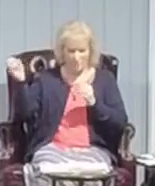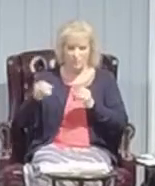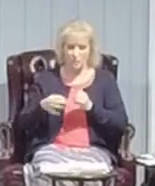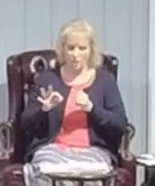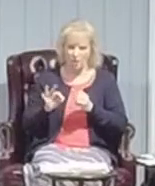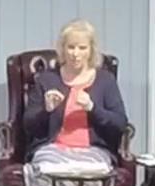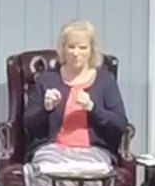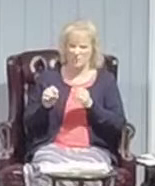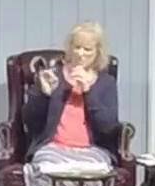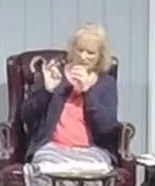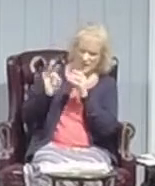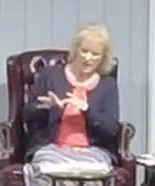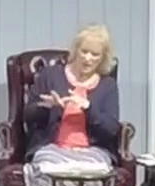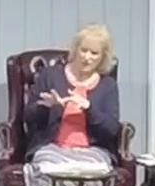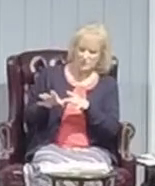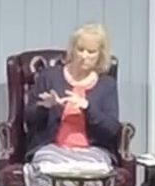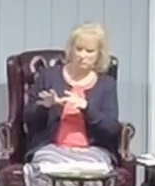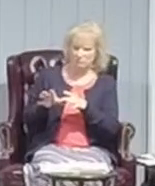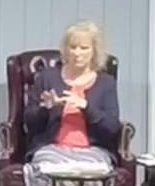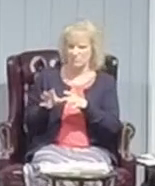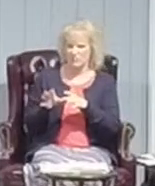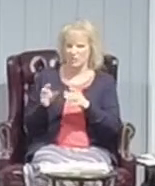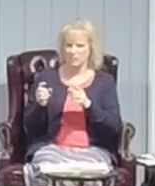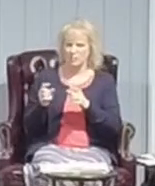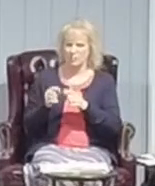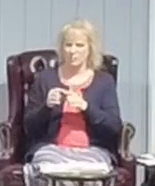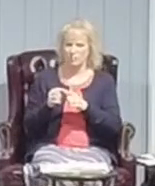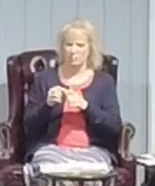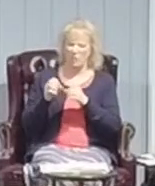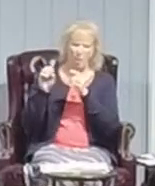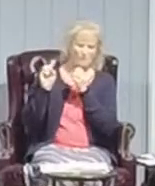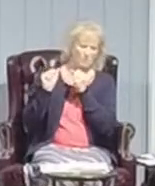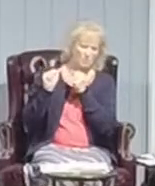to scorn, to disdain, to abhor.